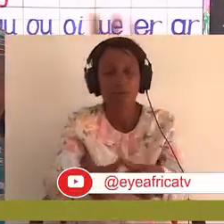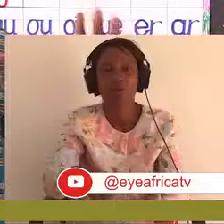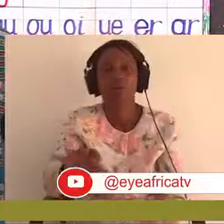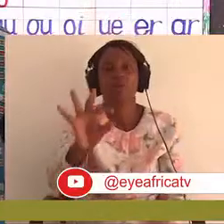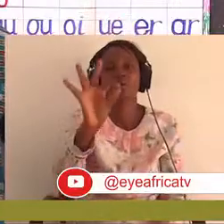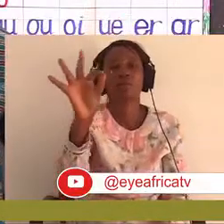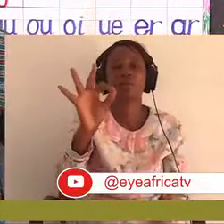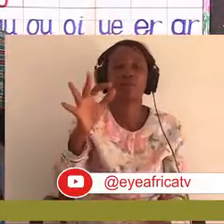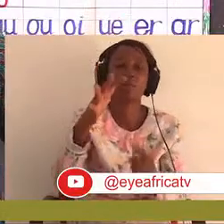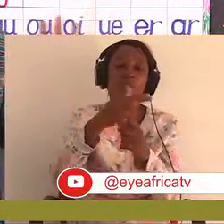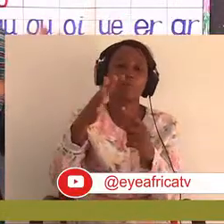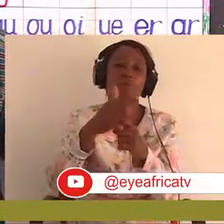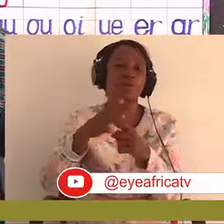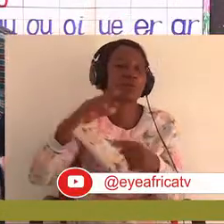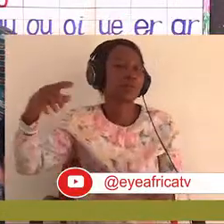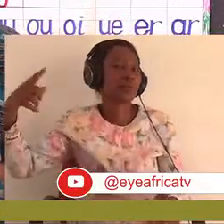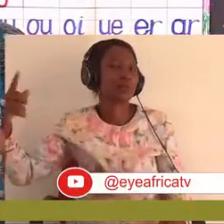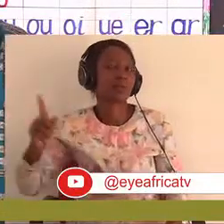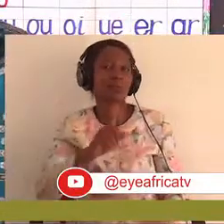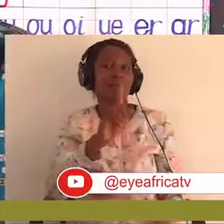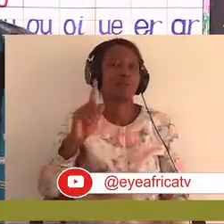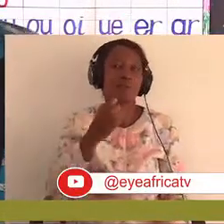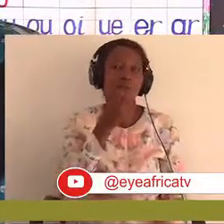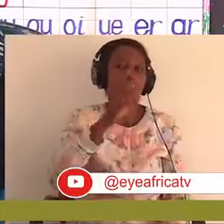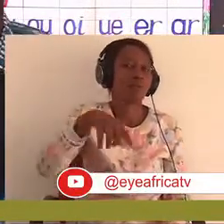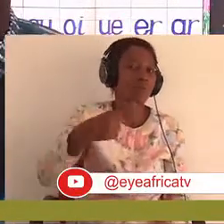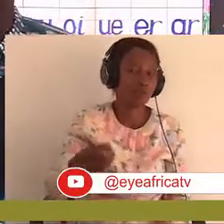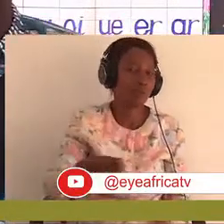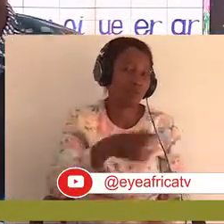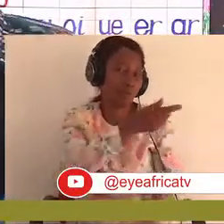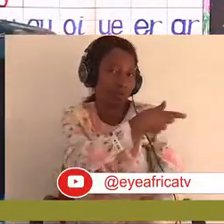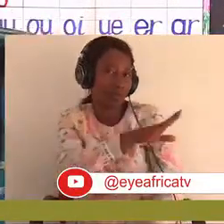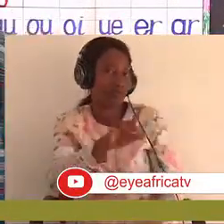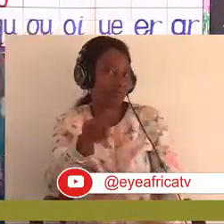very important sounds we're talking about. We leave it at that.